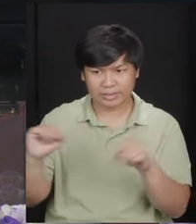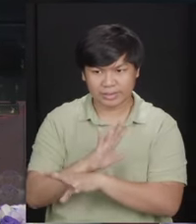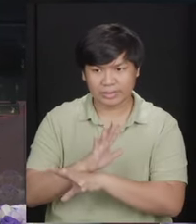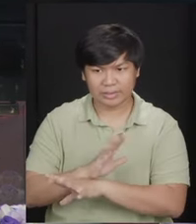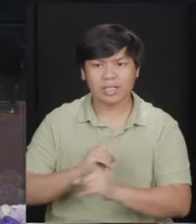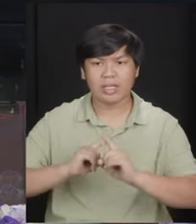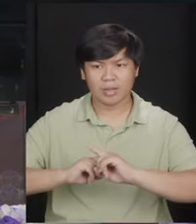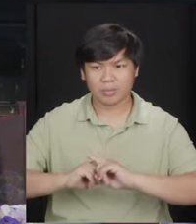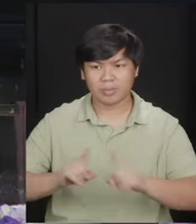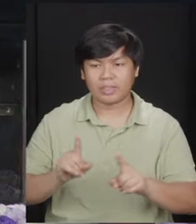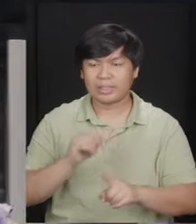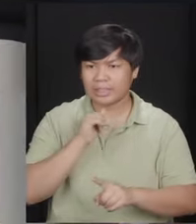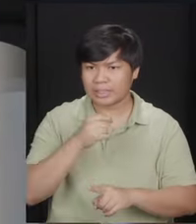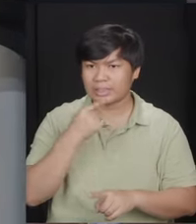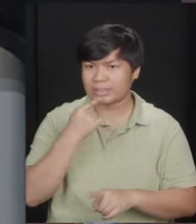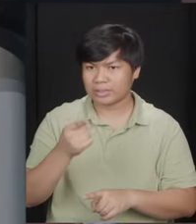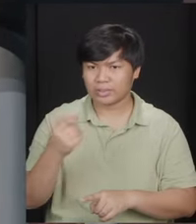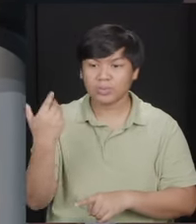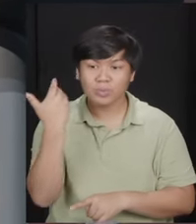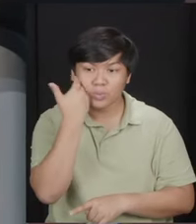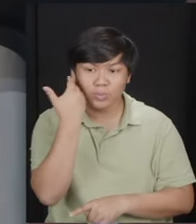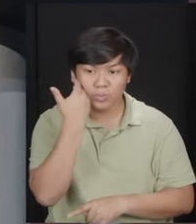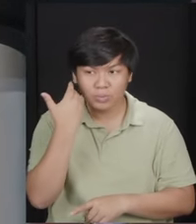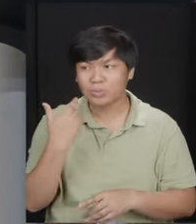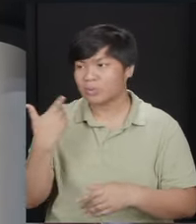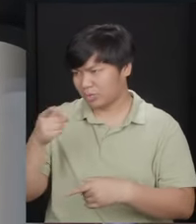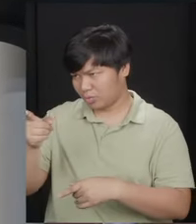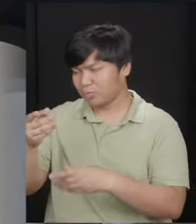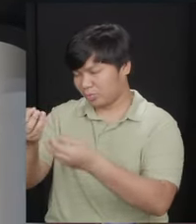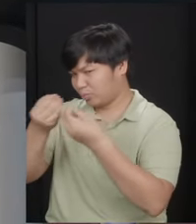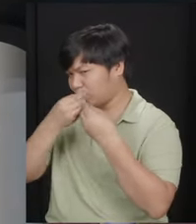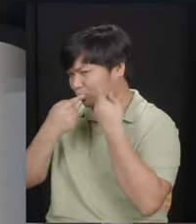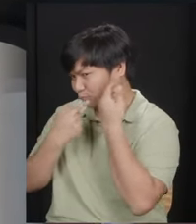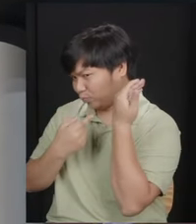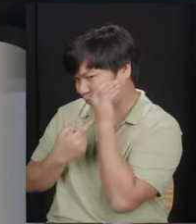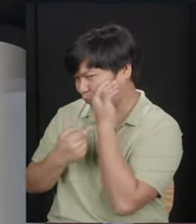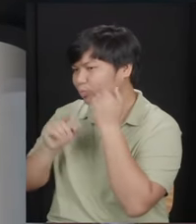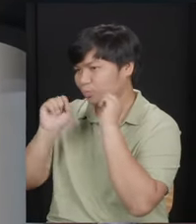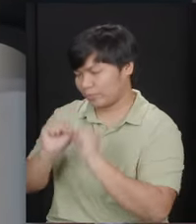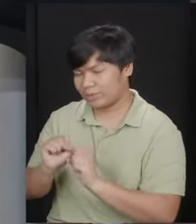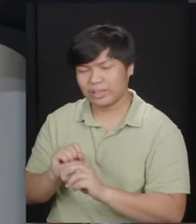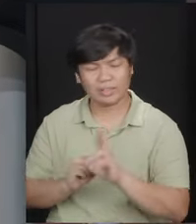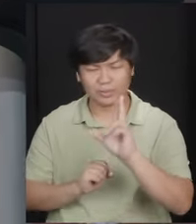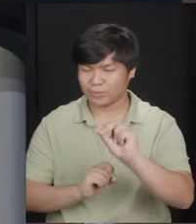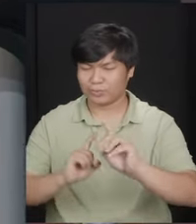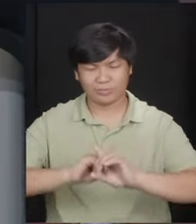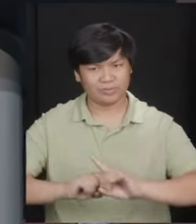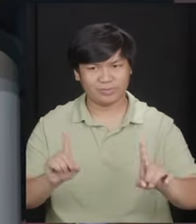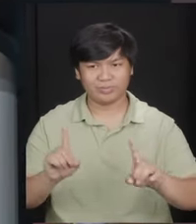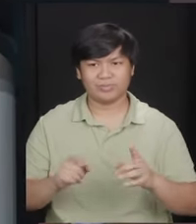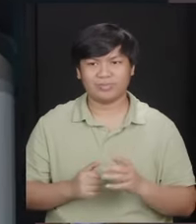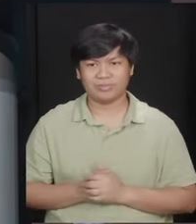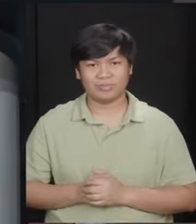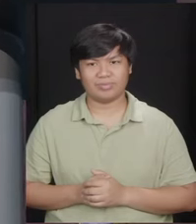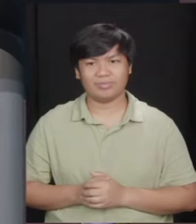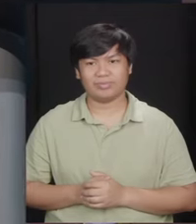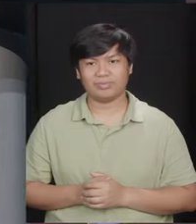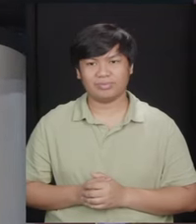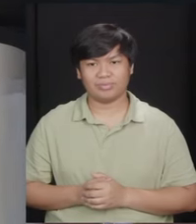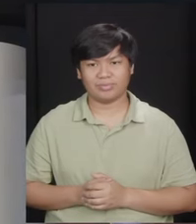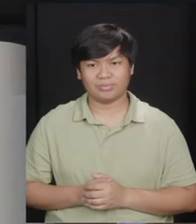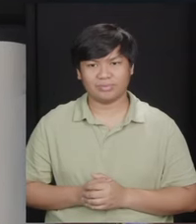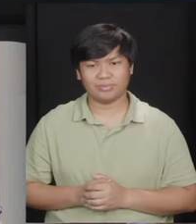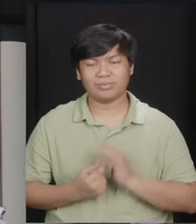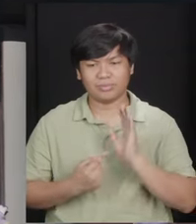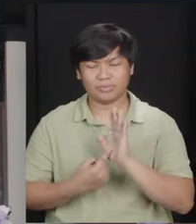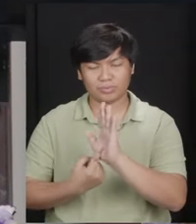but neither is he saying, you hit me here. Here's the other one. I hope you're getting this. This is figurative. It's not literal. It's